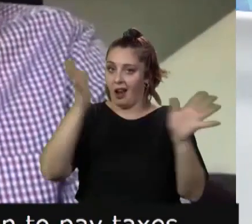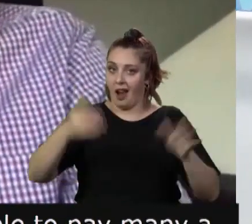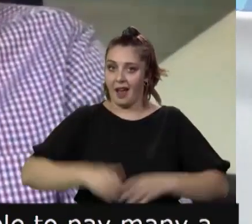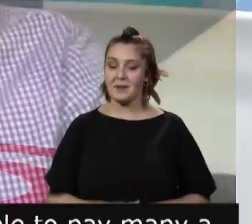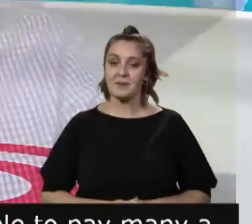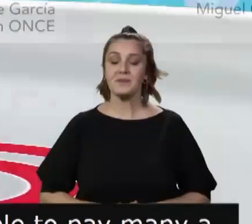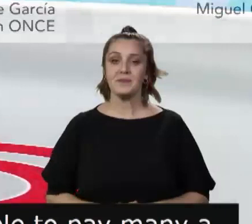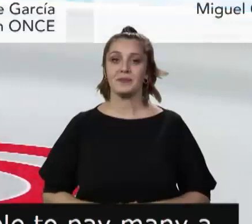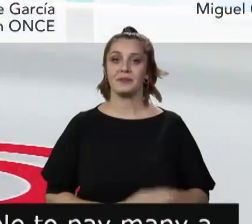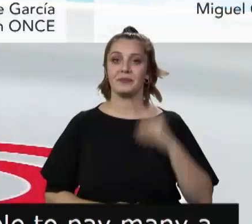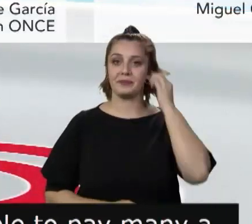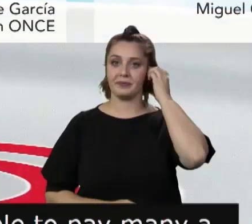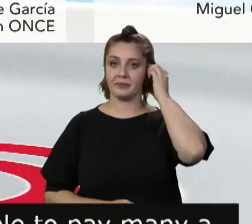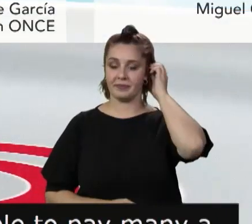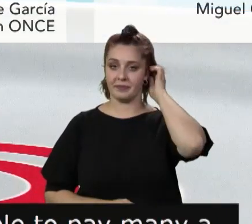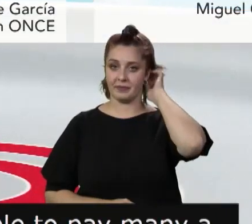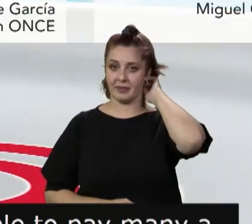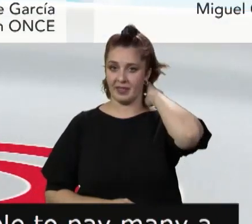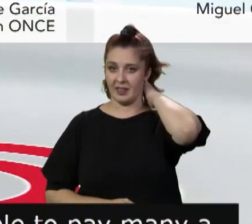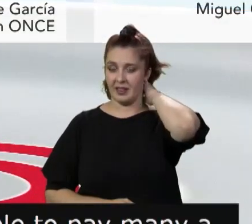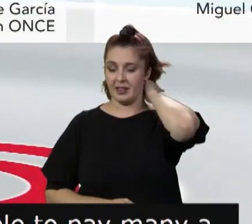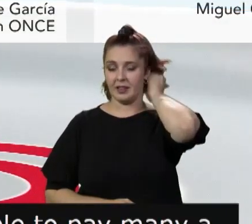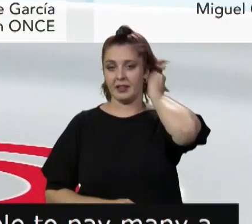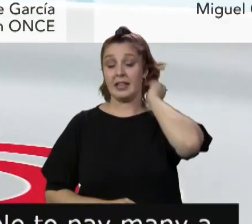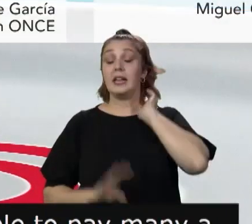I think the answer is obvious.